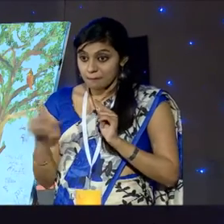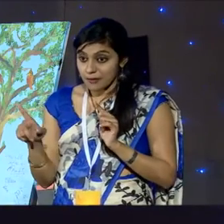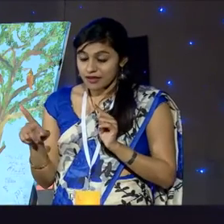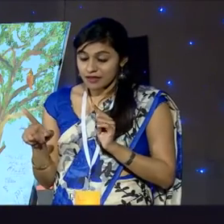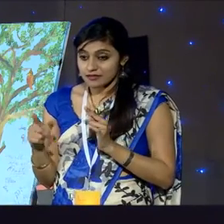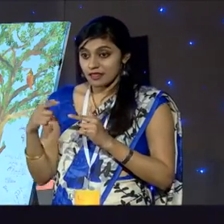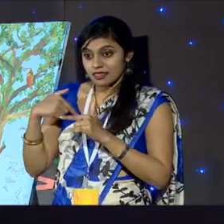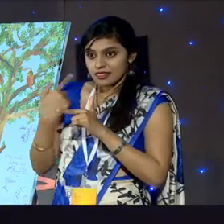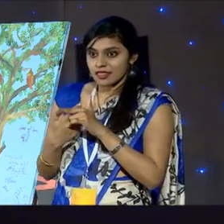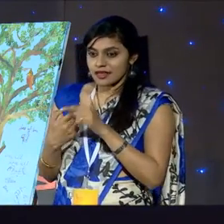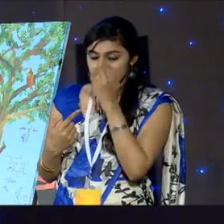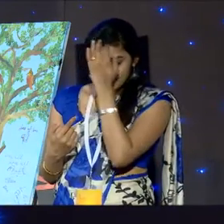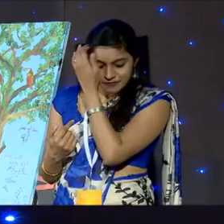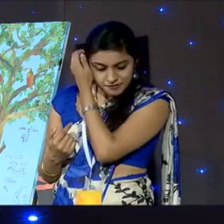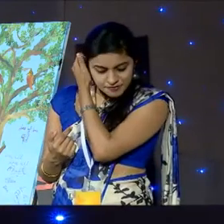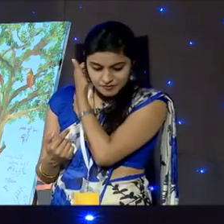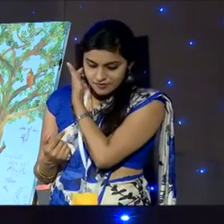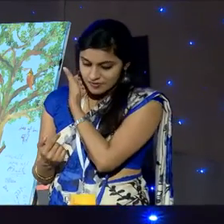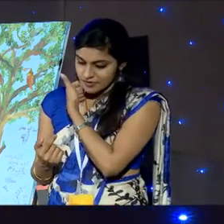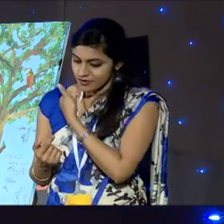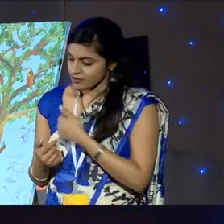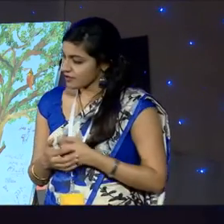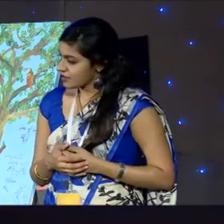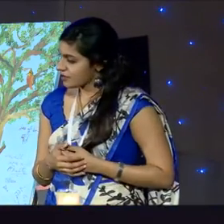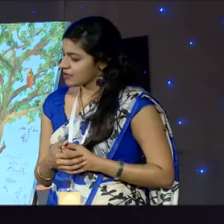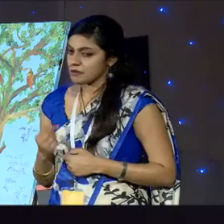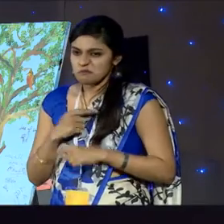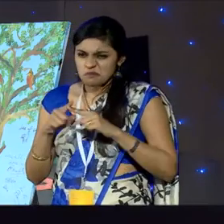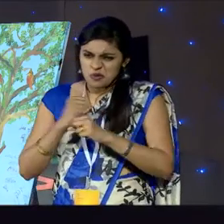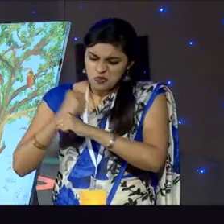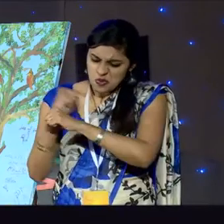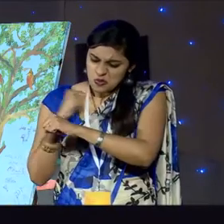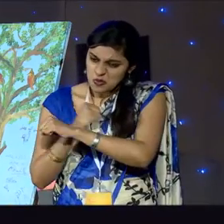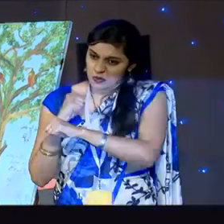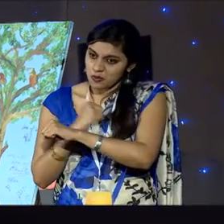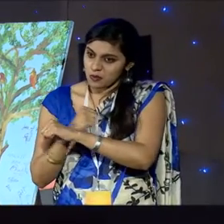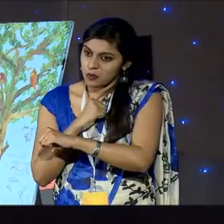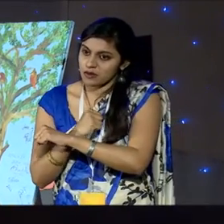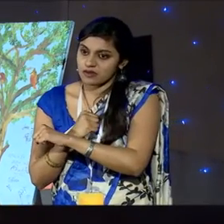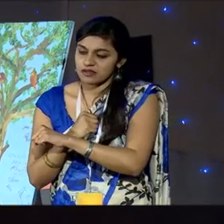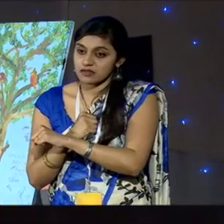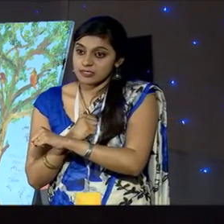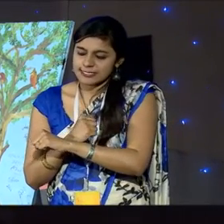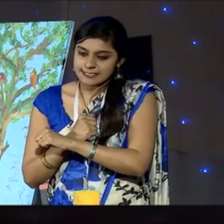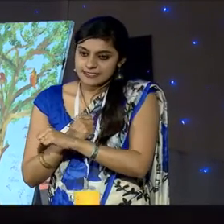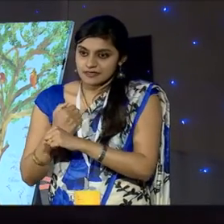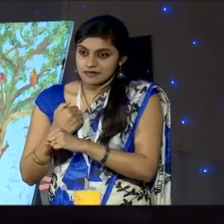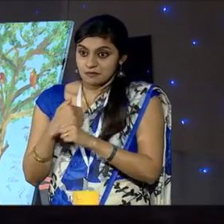that, I worked so much, I worked so hard. But even now when people call me, oh,